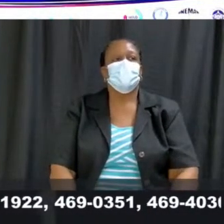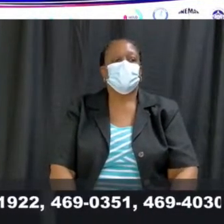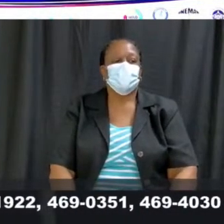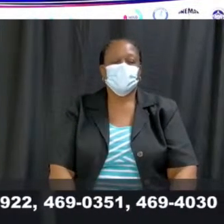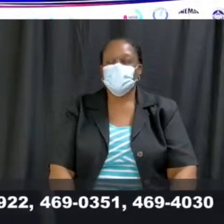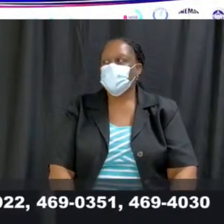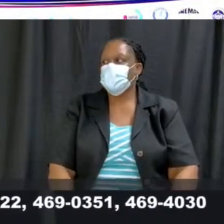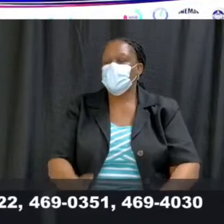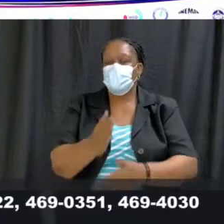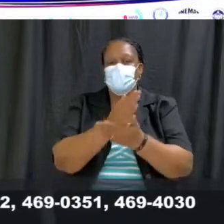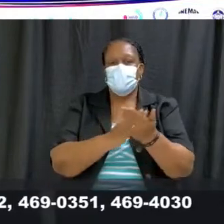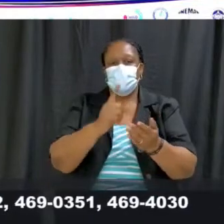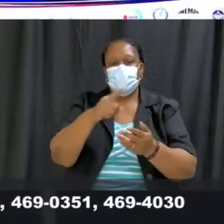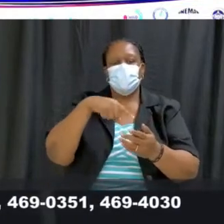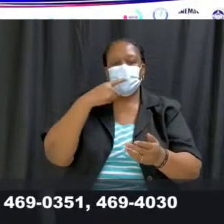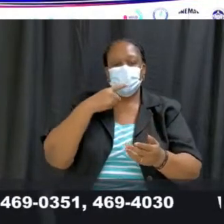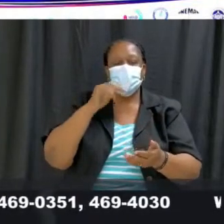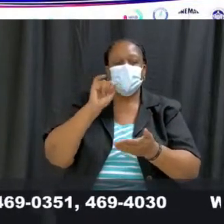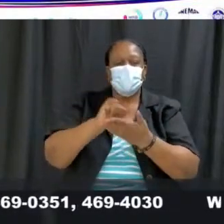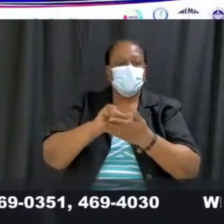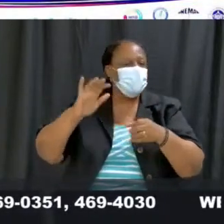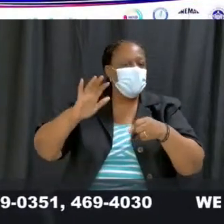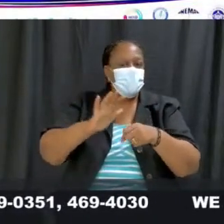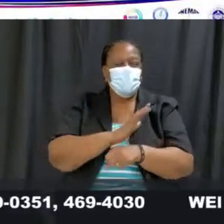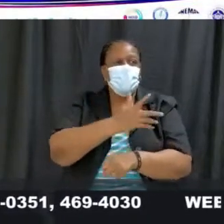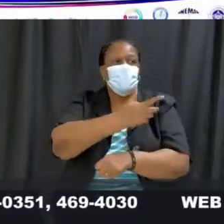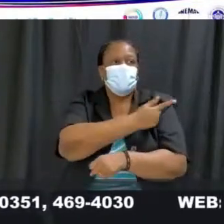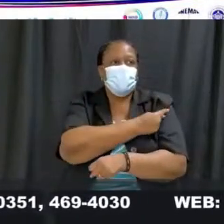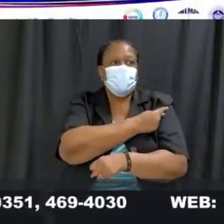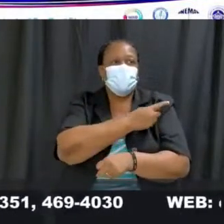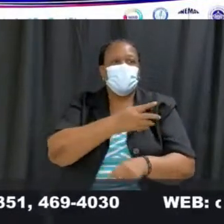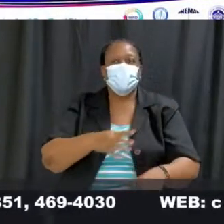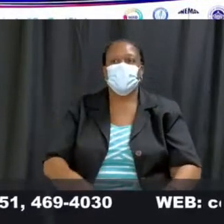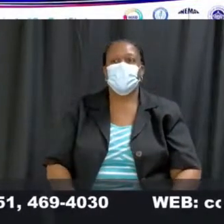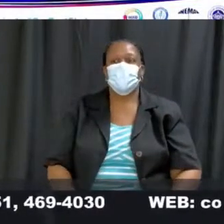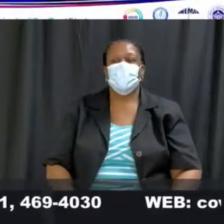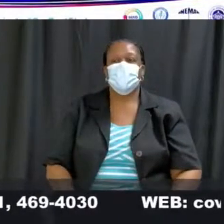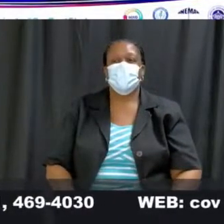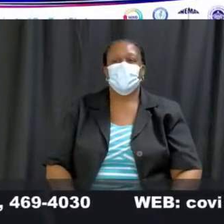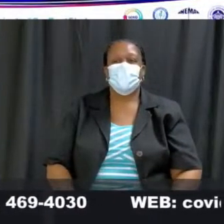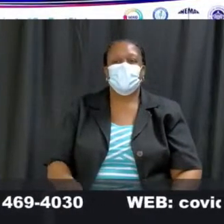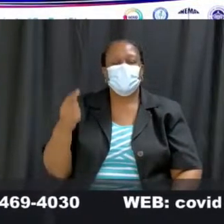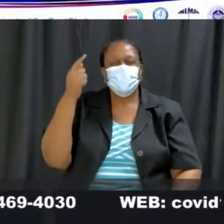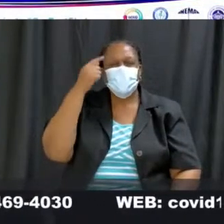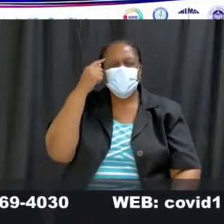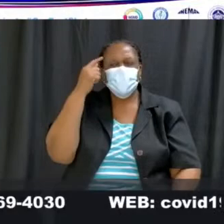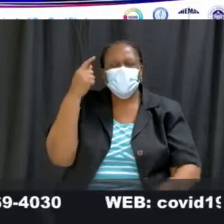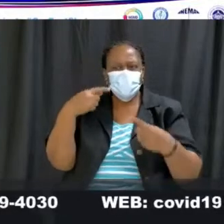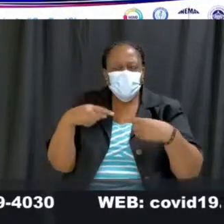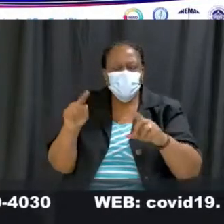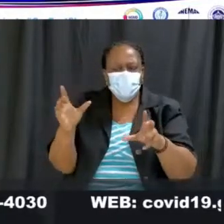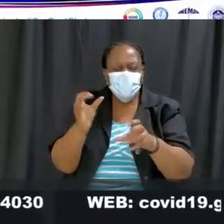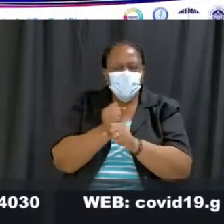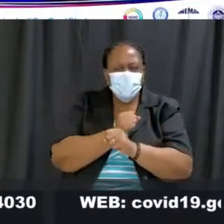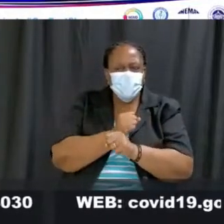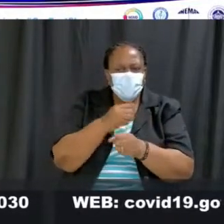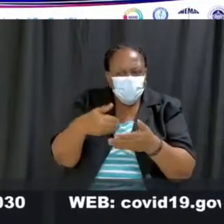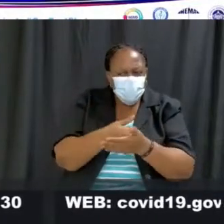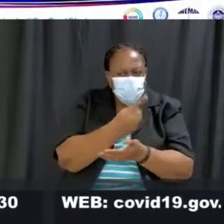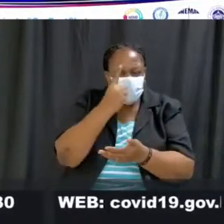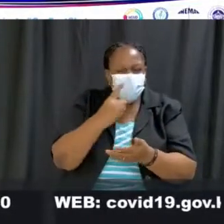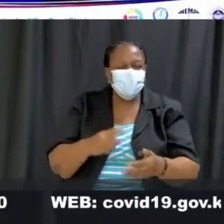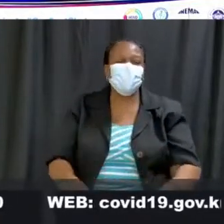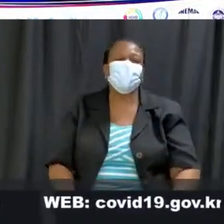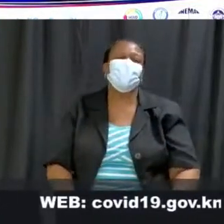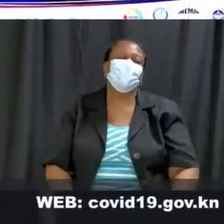the Oxford AstraZeneca, they feel like they can go and take the Pfizer because it will offer them more